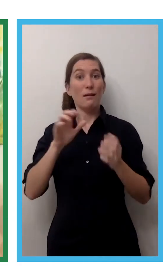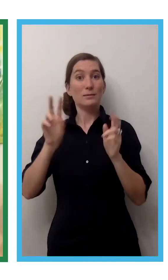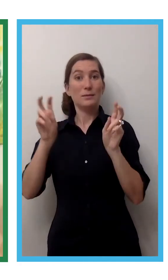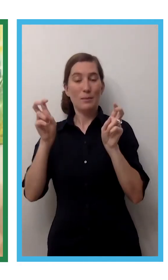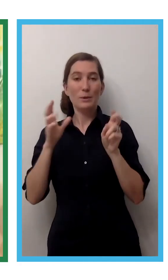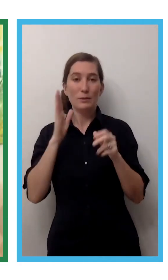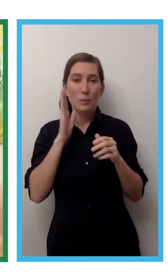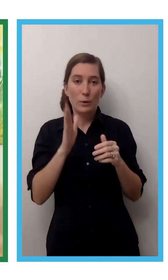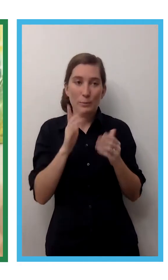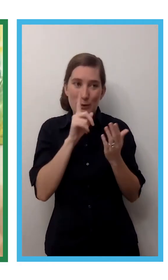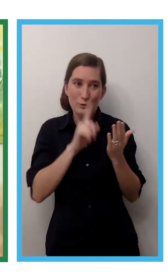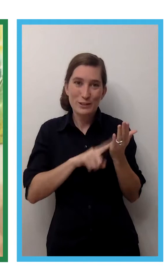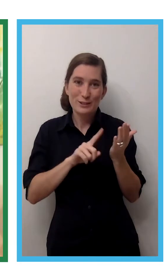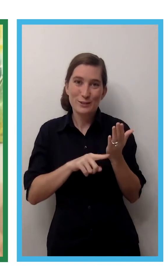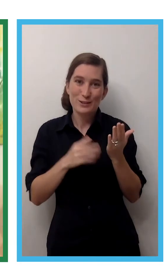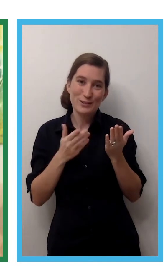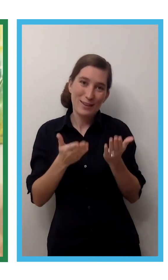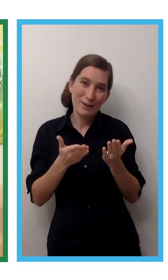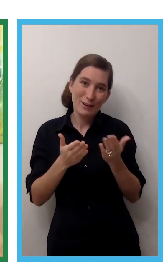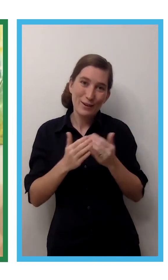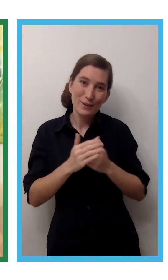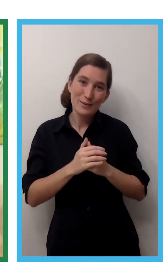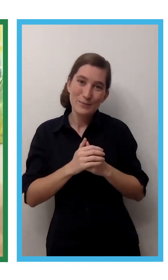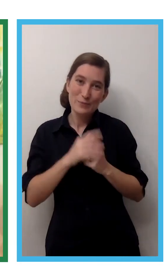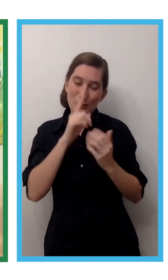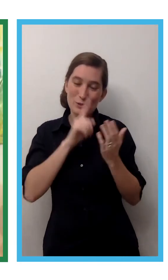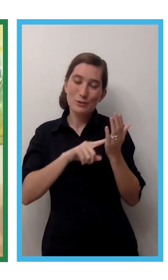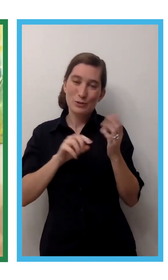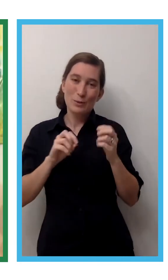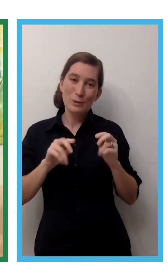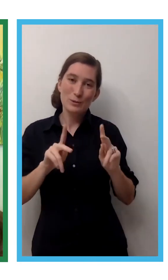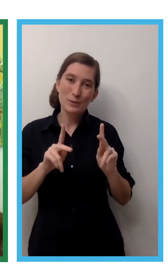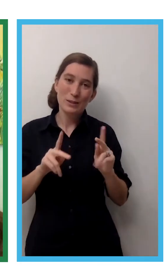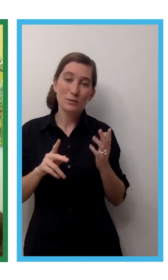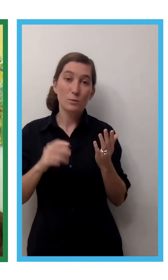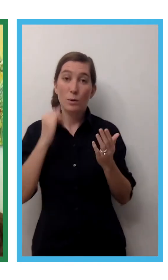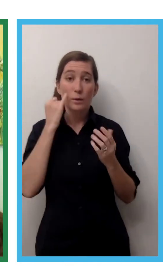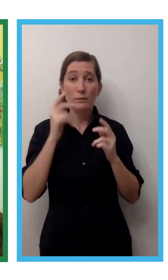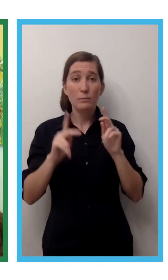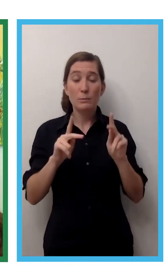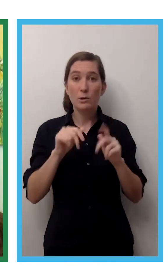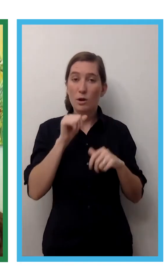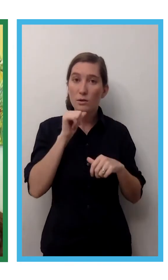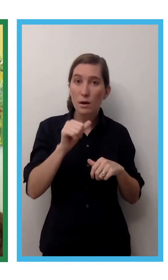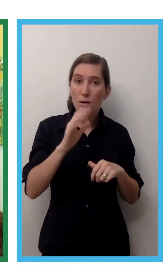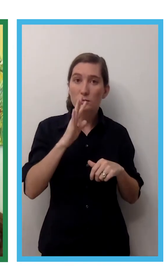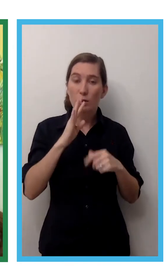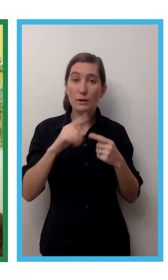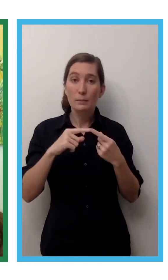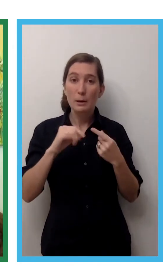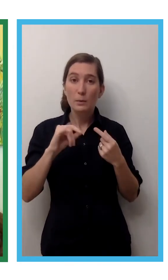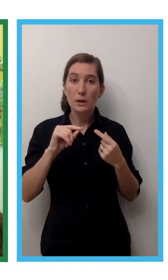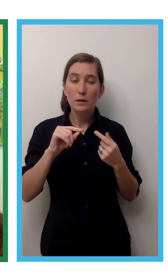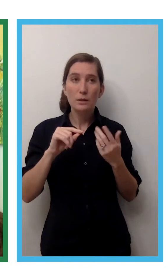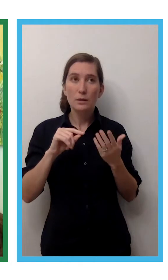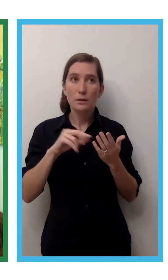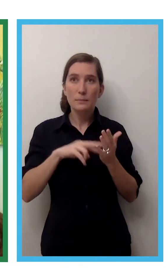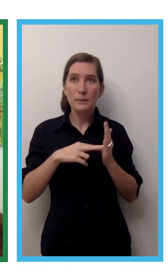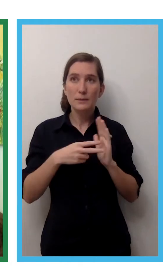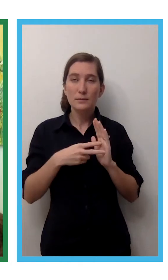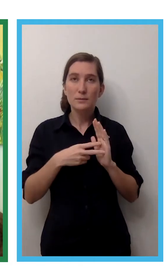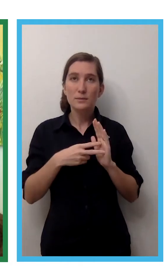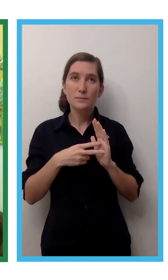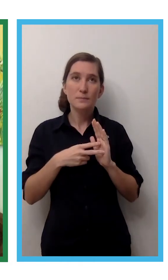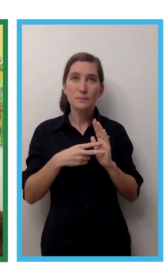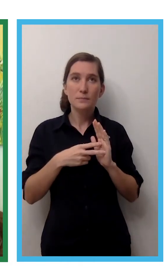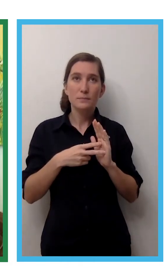a situation where if people aren't talking about it, then there's not necessarily a lot of research that's going on behind it